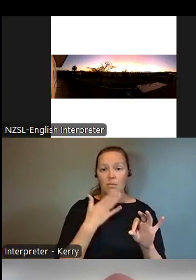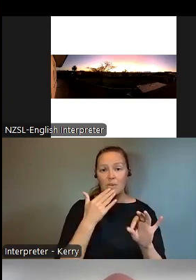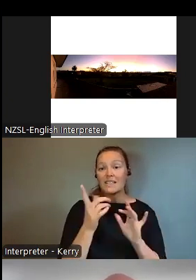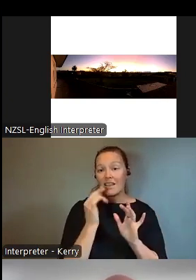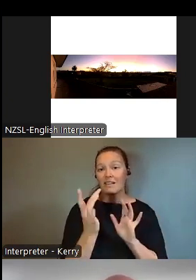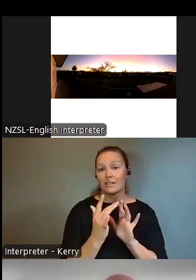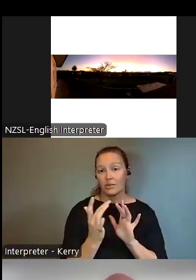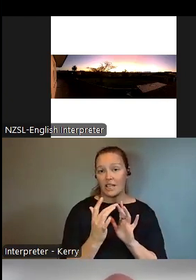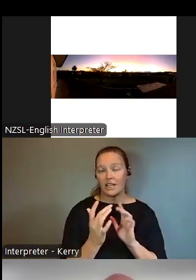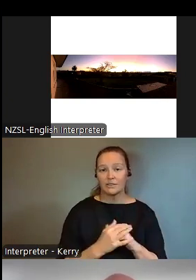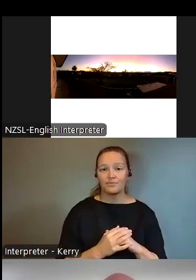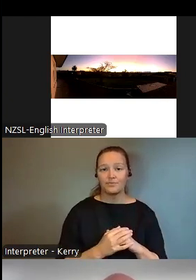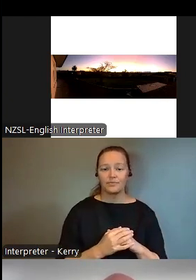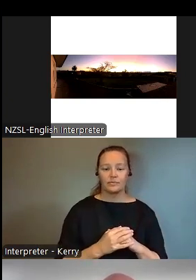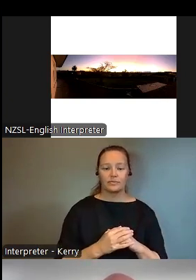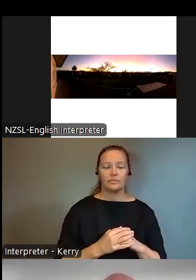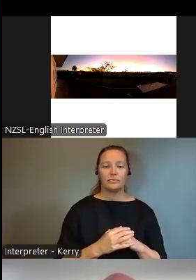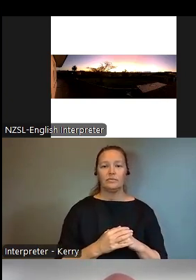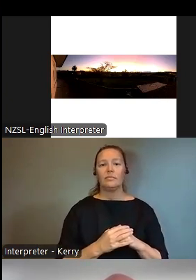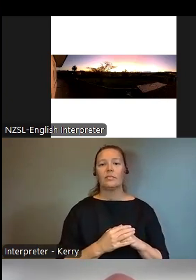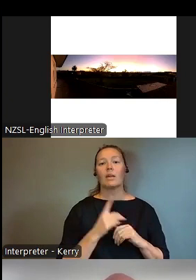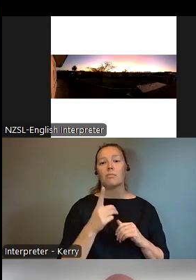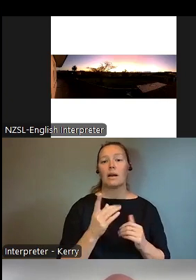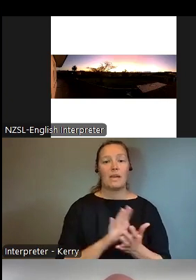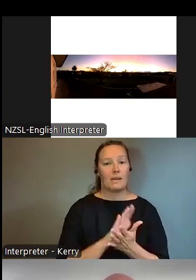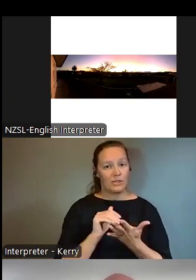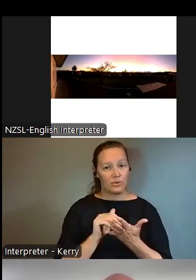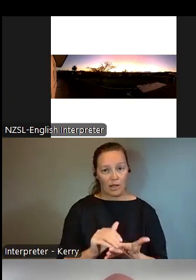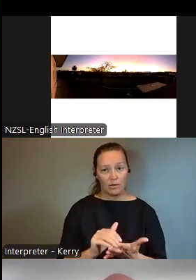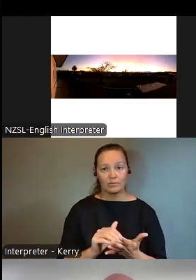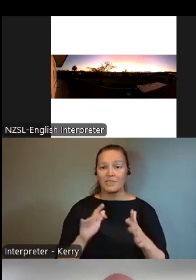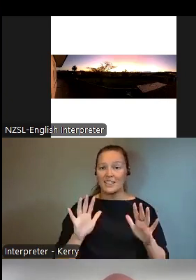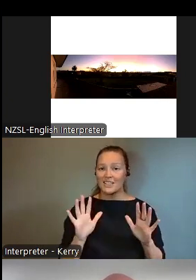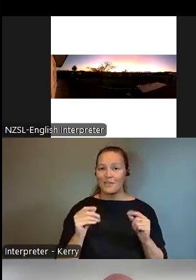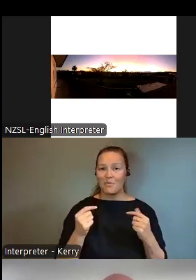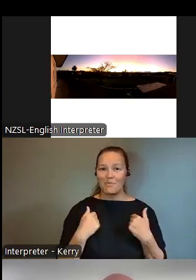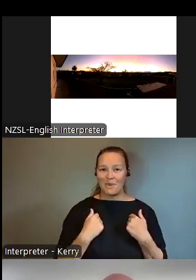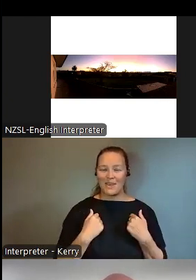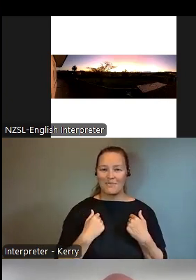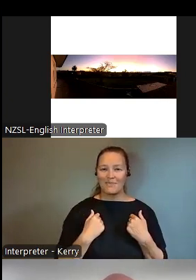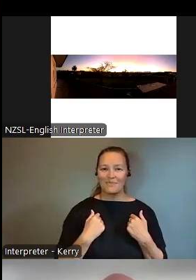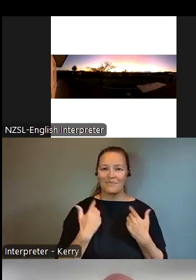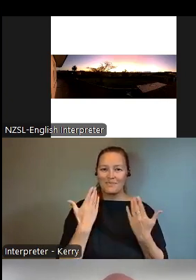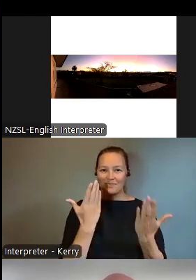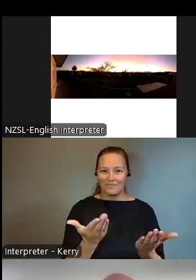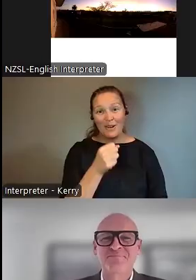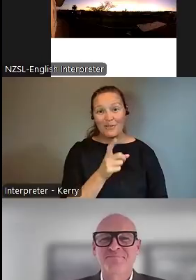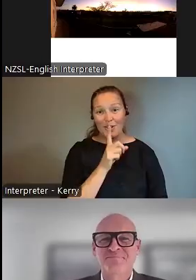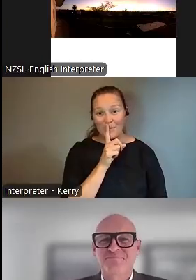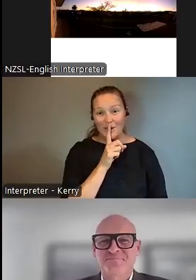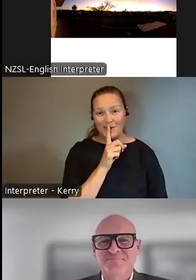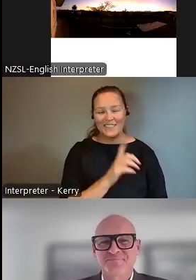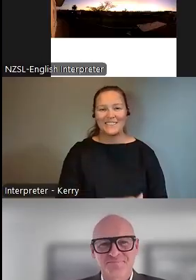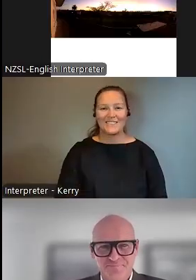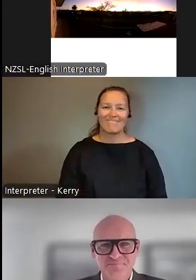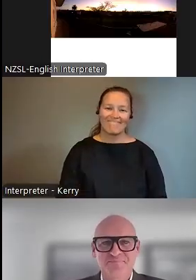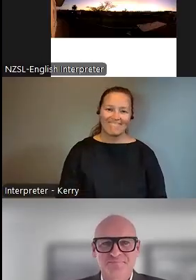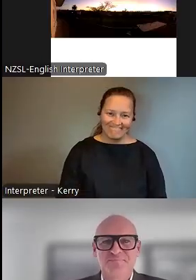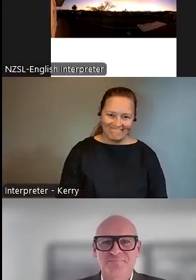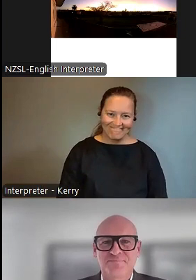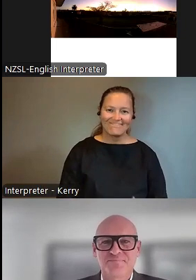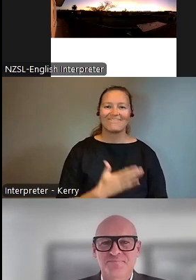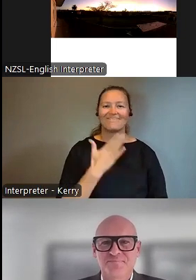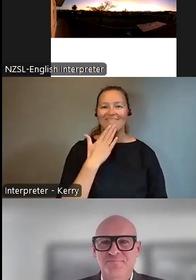touch, but more than happy to help. That's it from me this afternoon. Back to you, Kim. Kia ora, Mark.